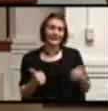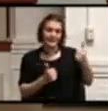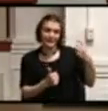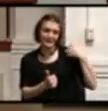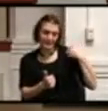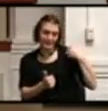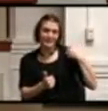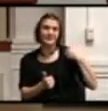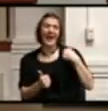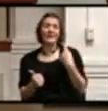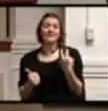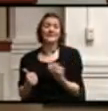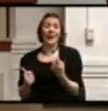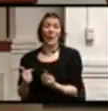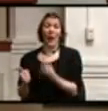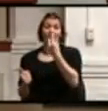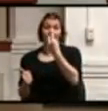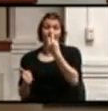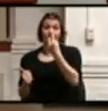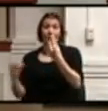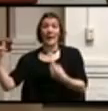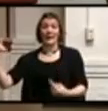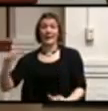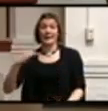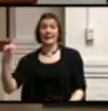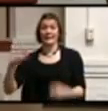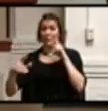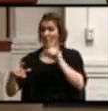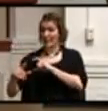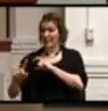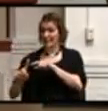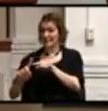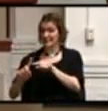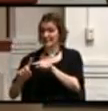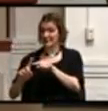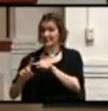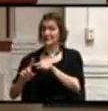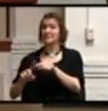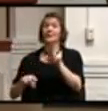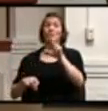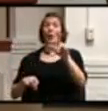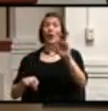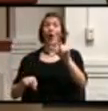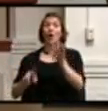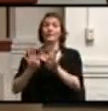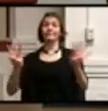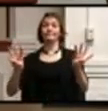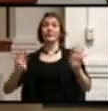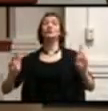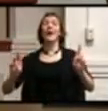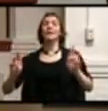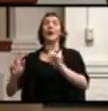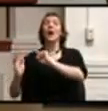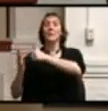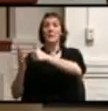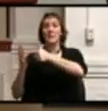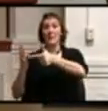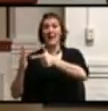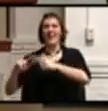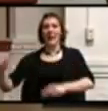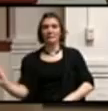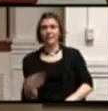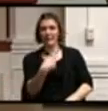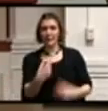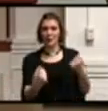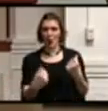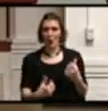up. There's an entrance here for police to come in. The roll call room is right here. When you win the roll call, out to